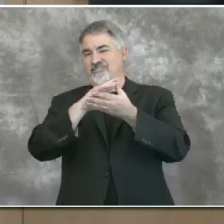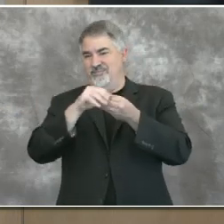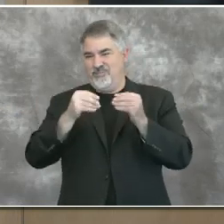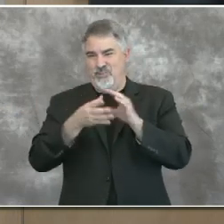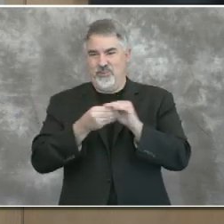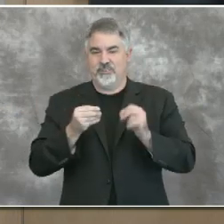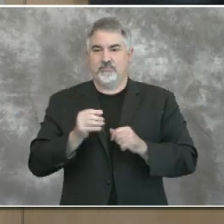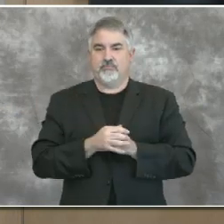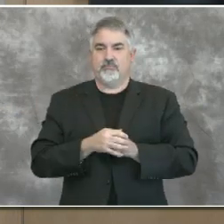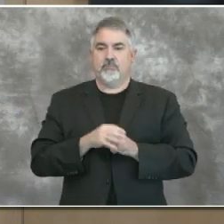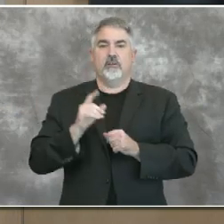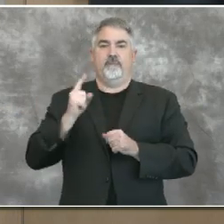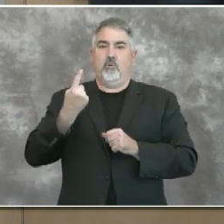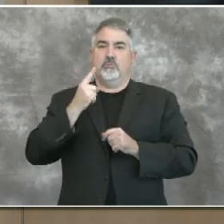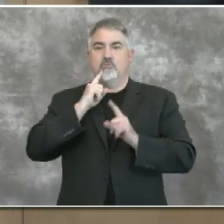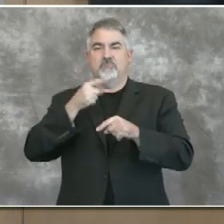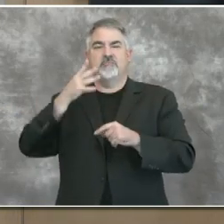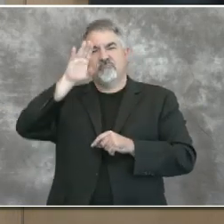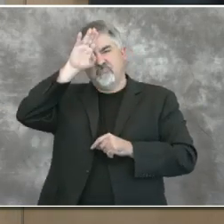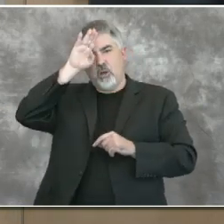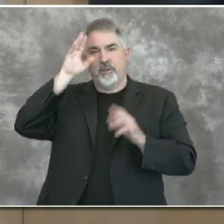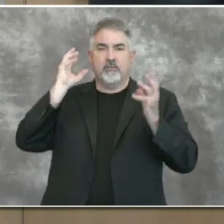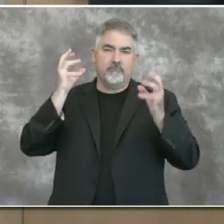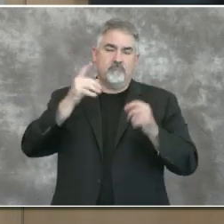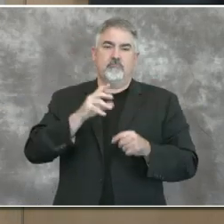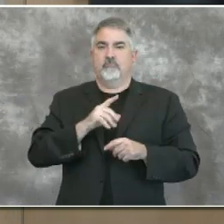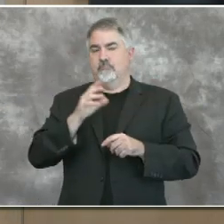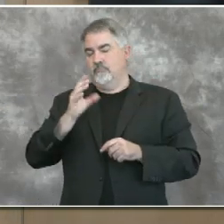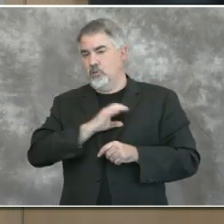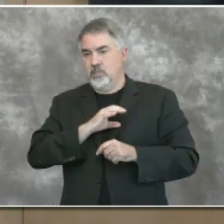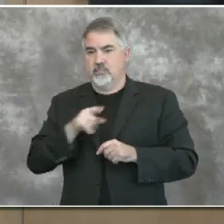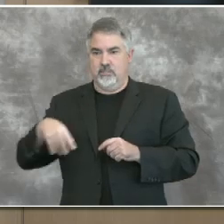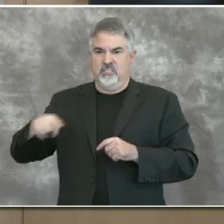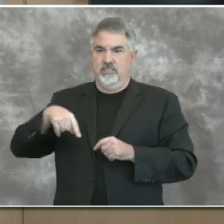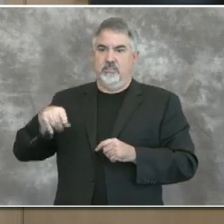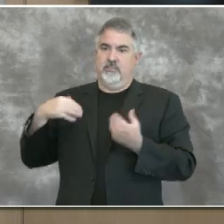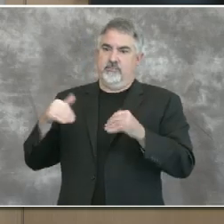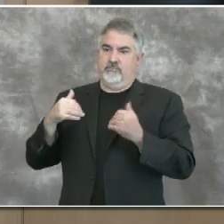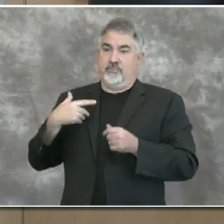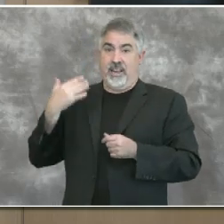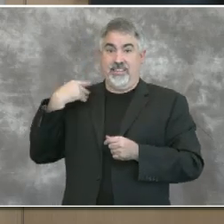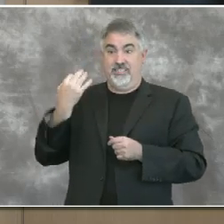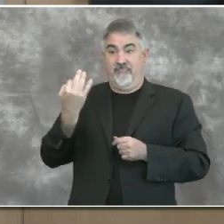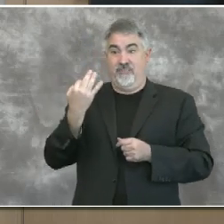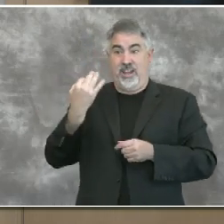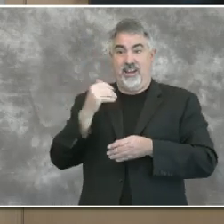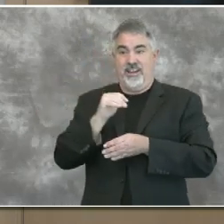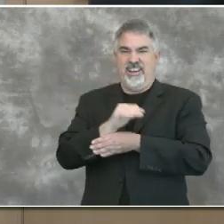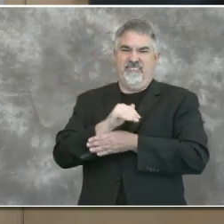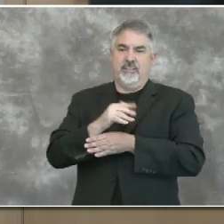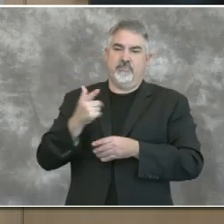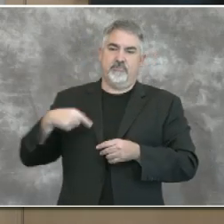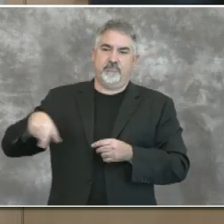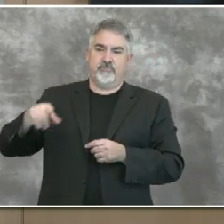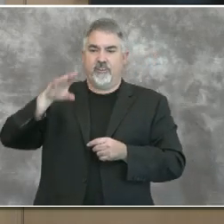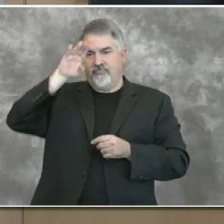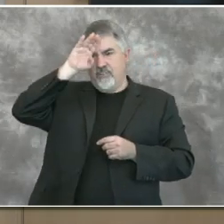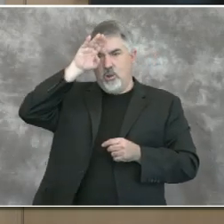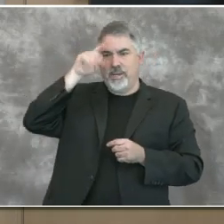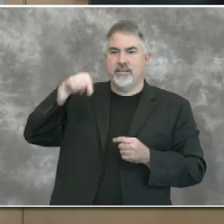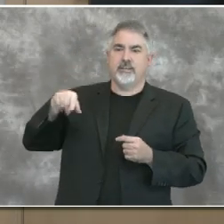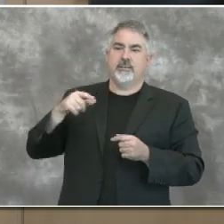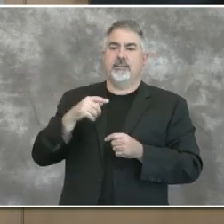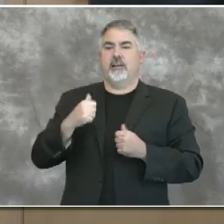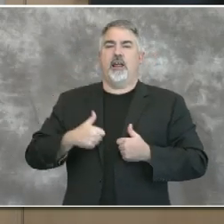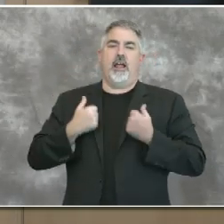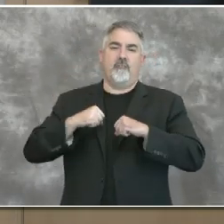of, well, first responders. On Friday evening, San Diego police officers, lifeguards, and firefighters, along with